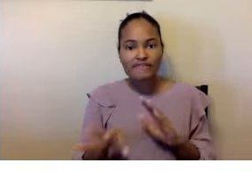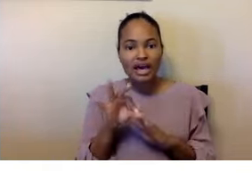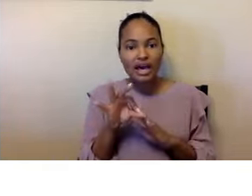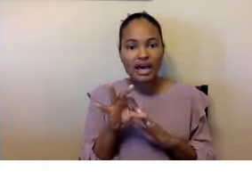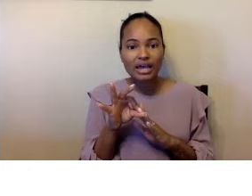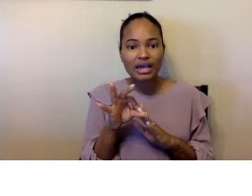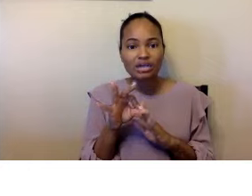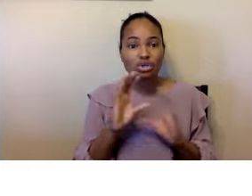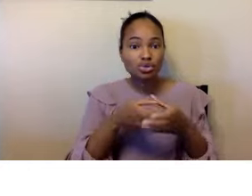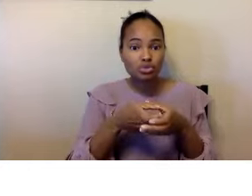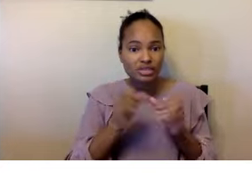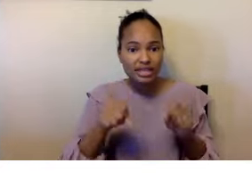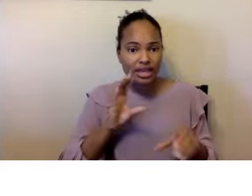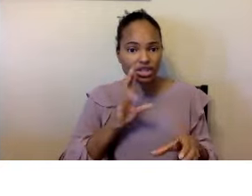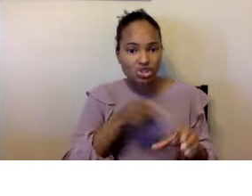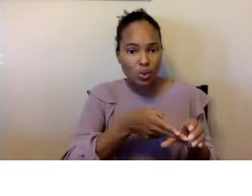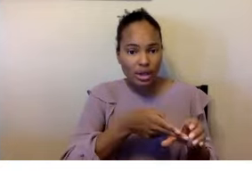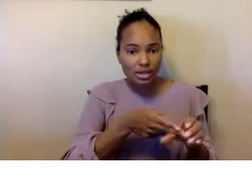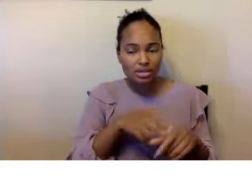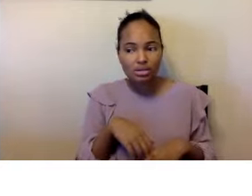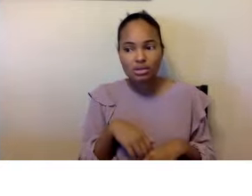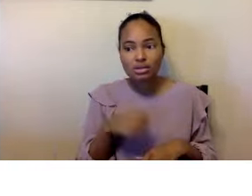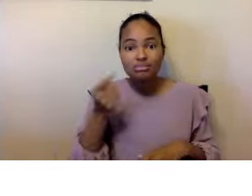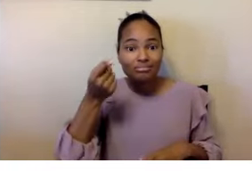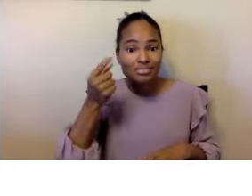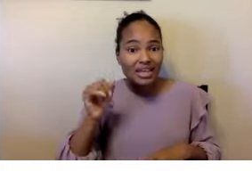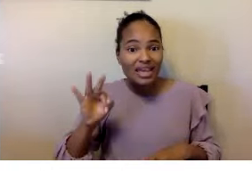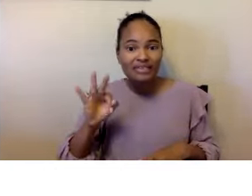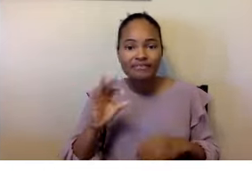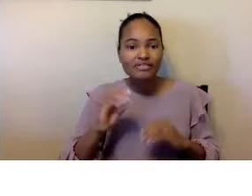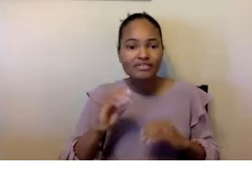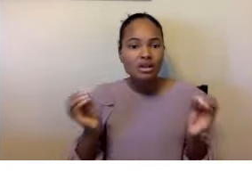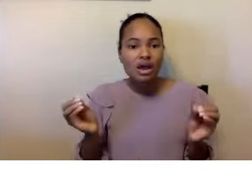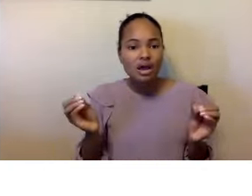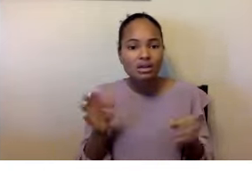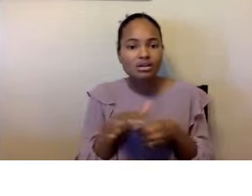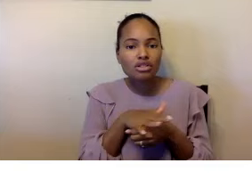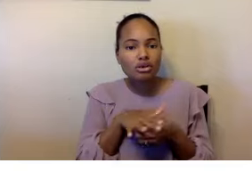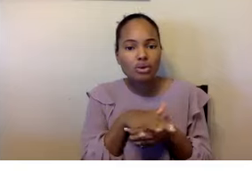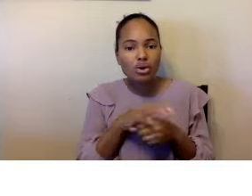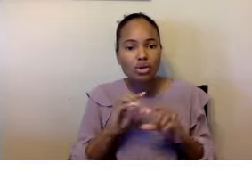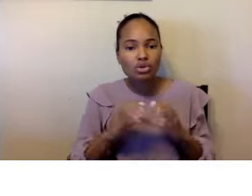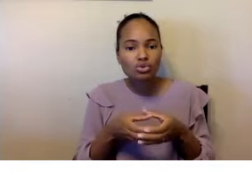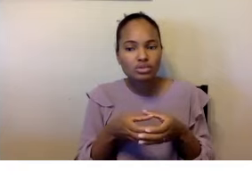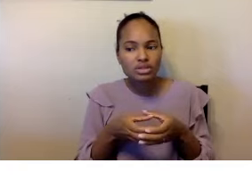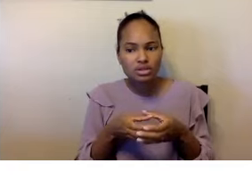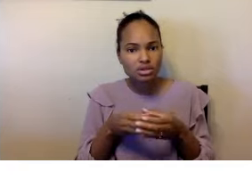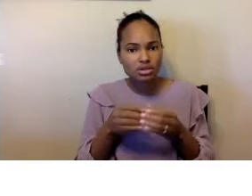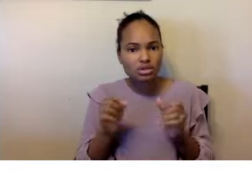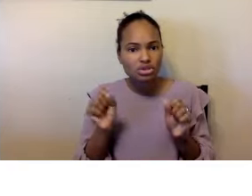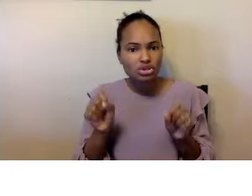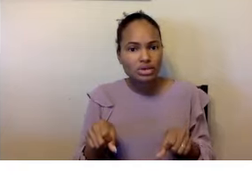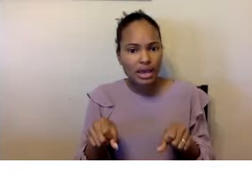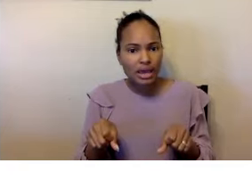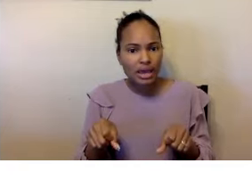groups you could join. Or if you don't have local groups you could go to, you can